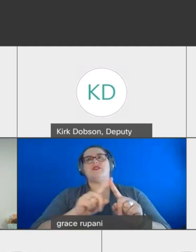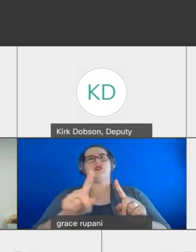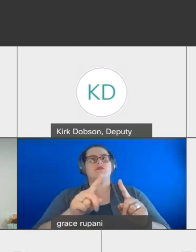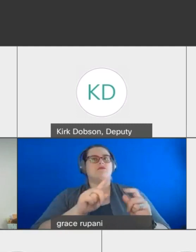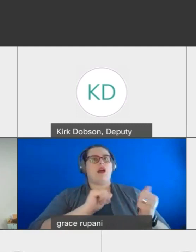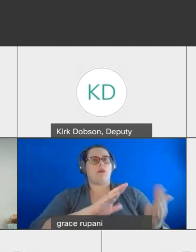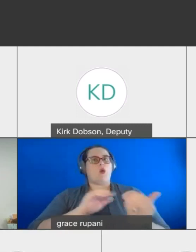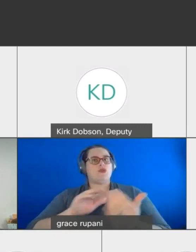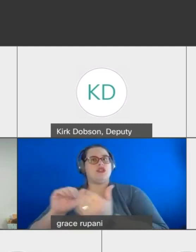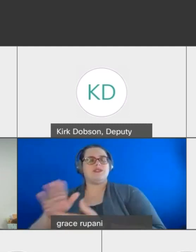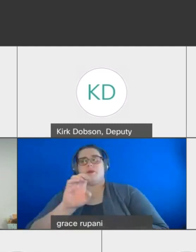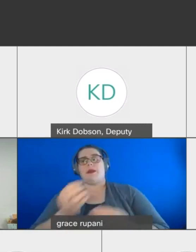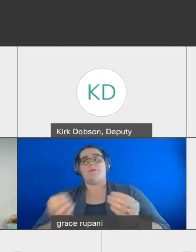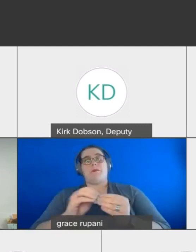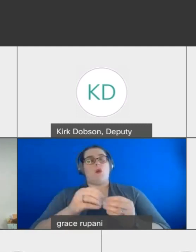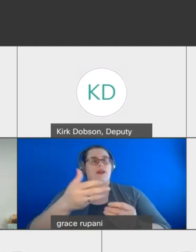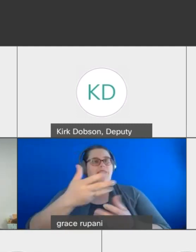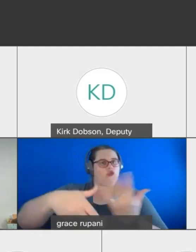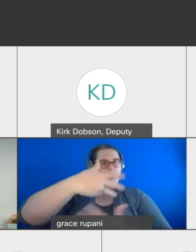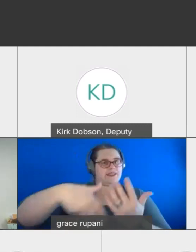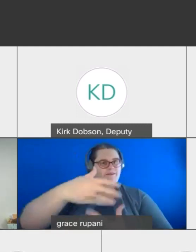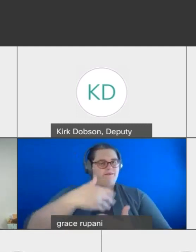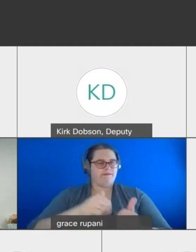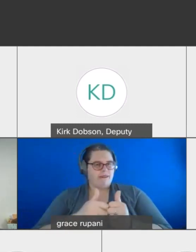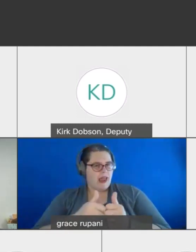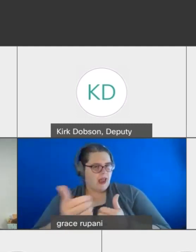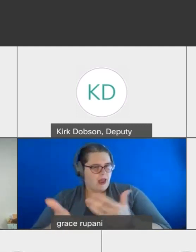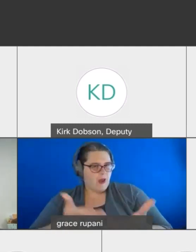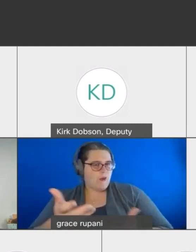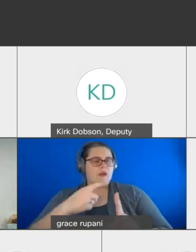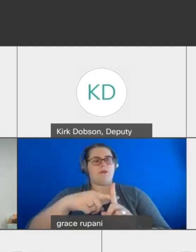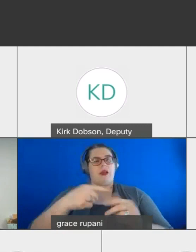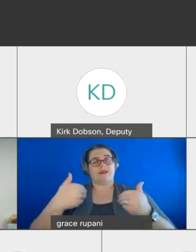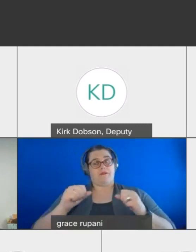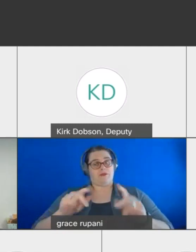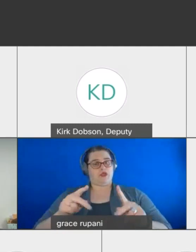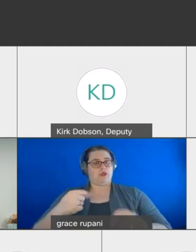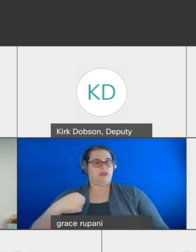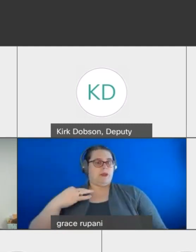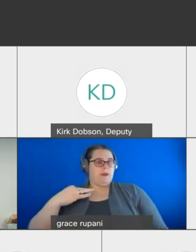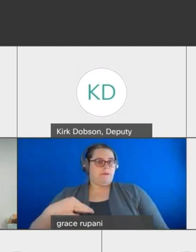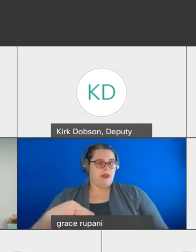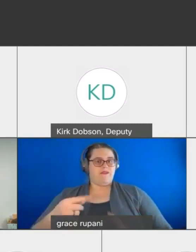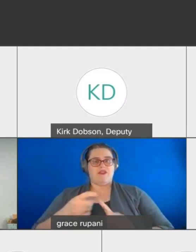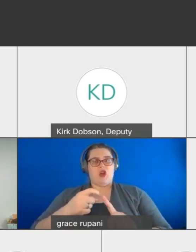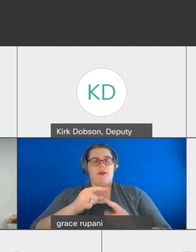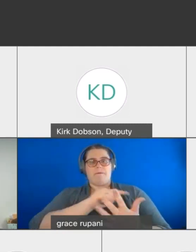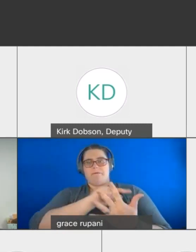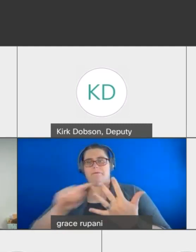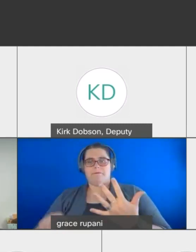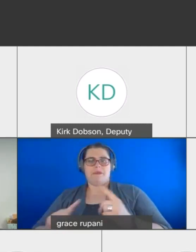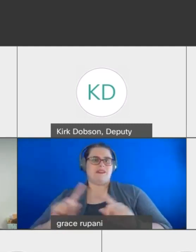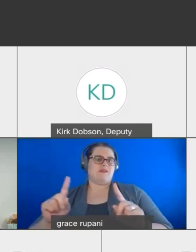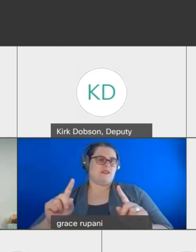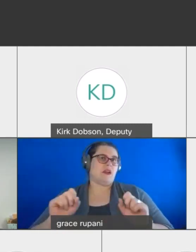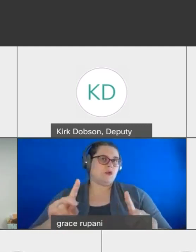more interactive and that we have the opportunity to benefit from what we can hear. I mean, we've been fortunate to have DC Health